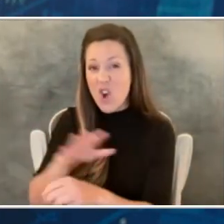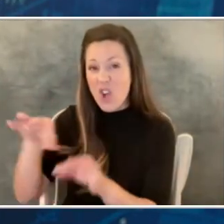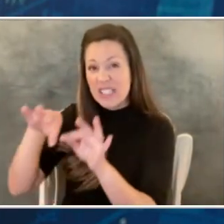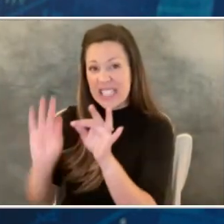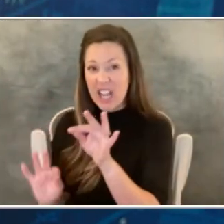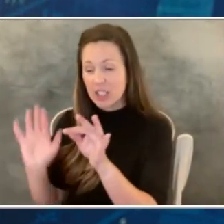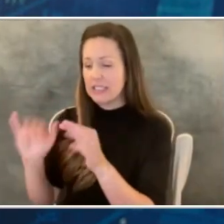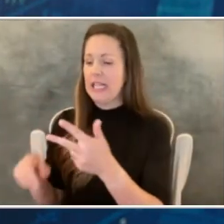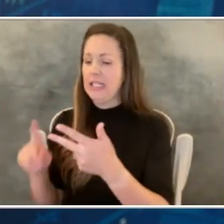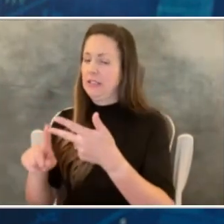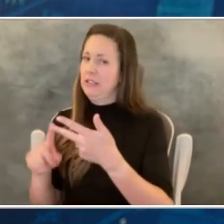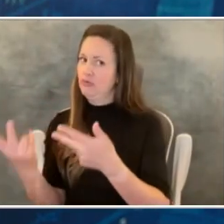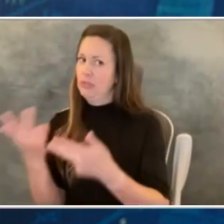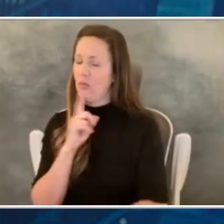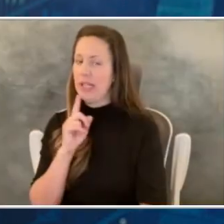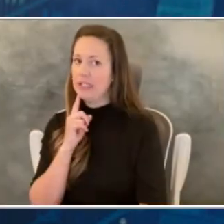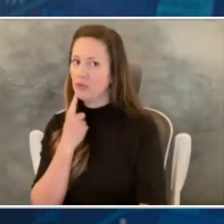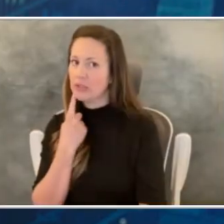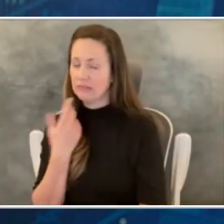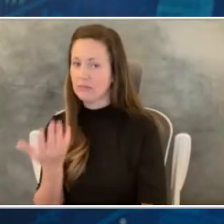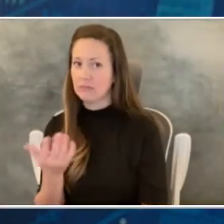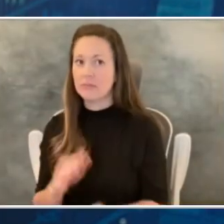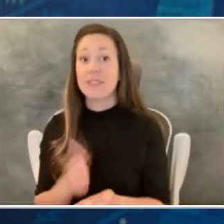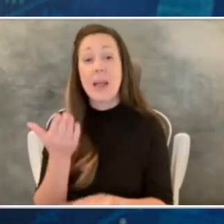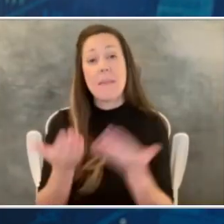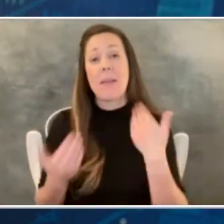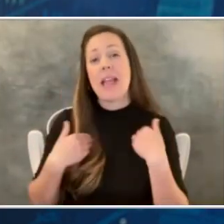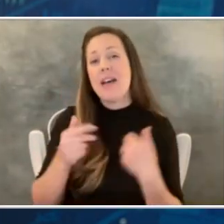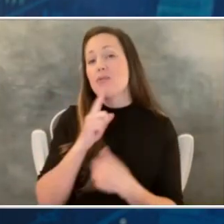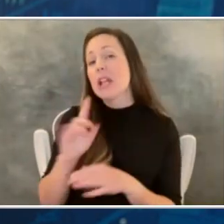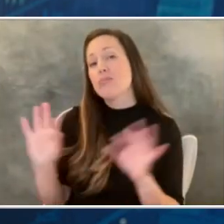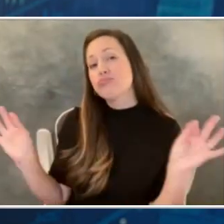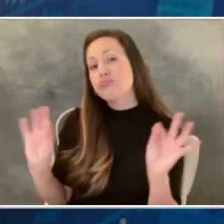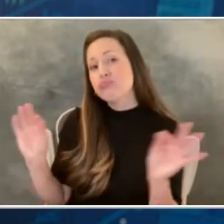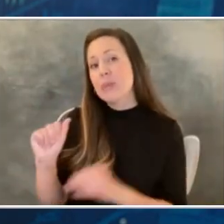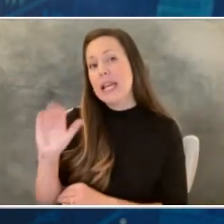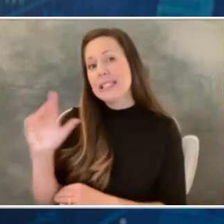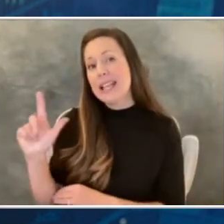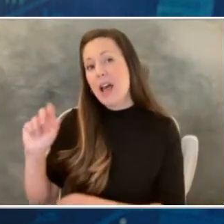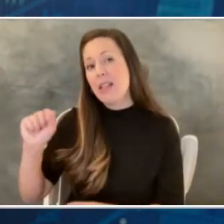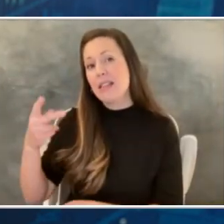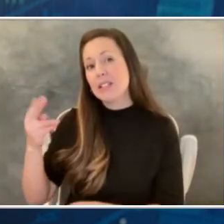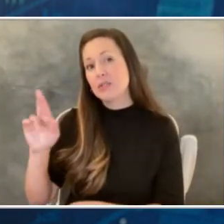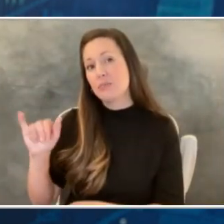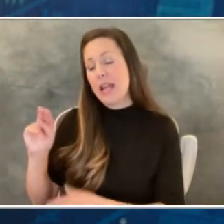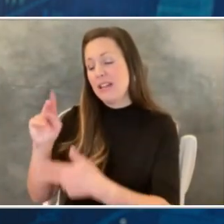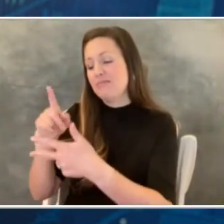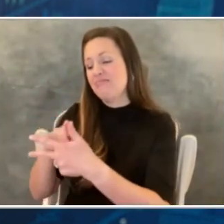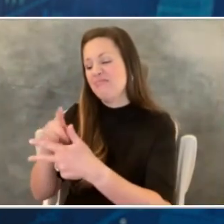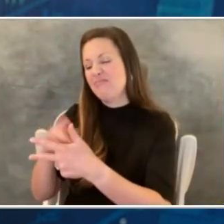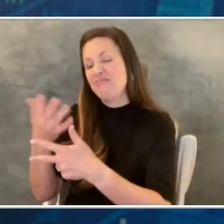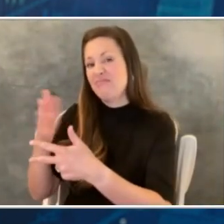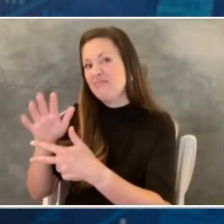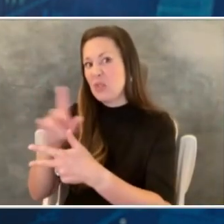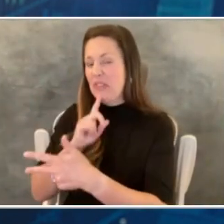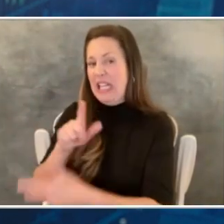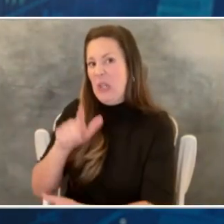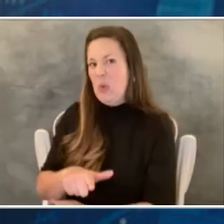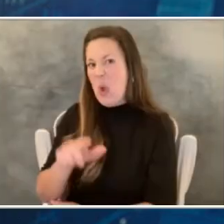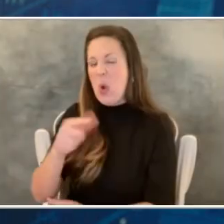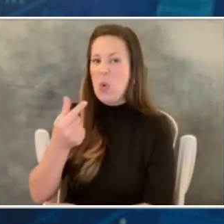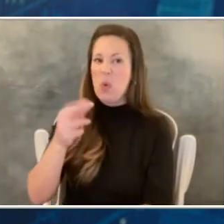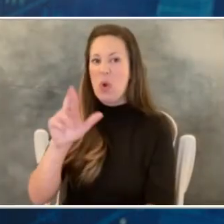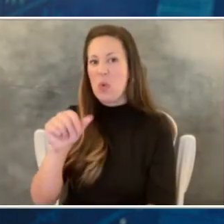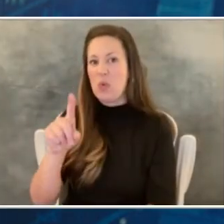Now, it is possible to have a very low grade sprain to the ACL where we may see some fluid in an MRI and it remains intact and functional